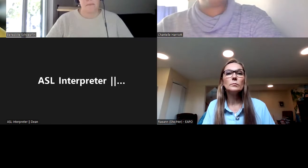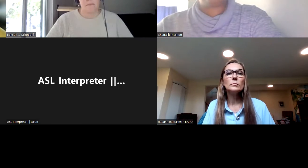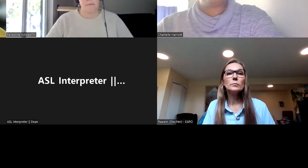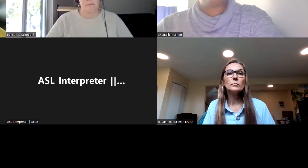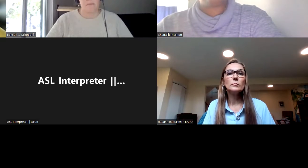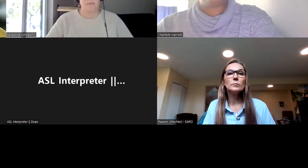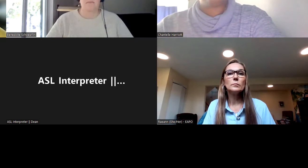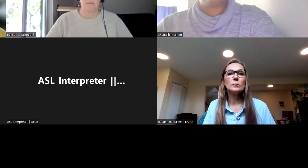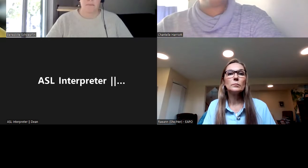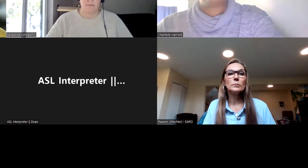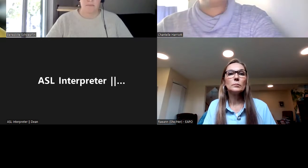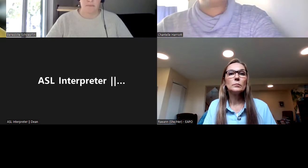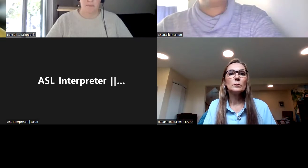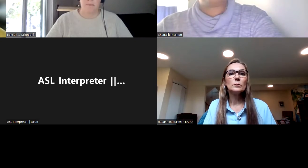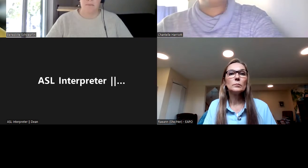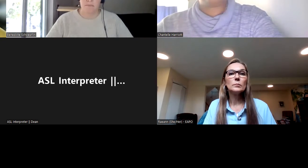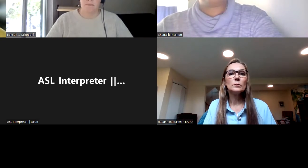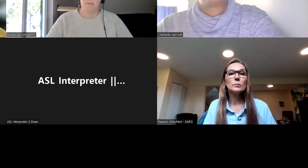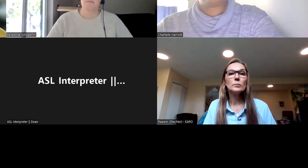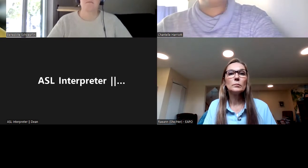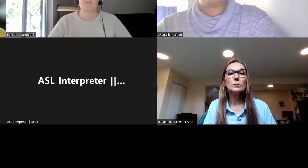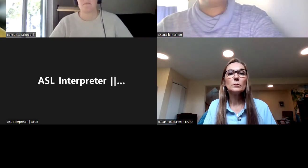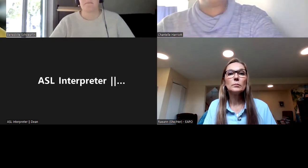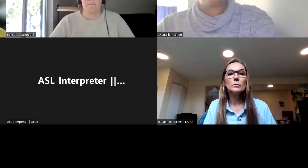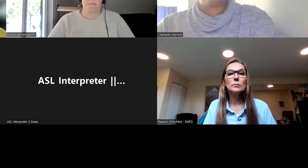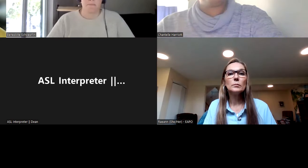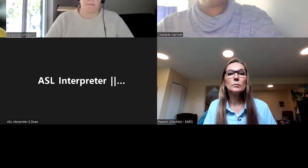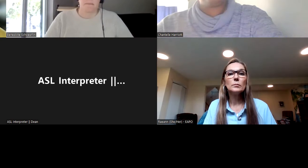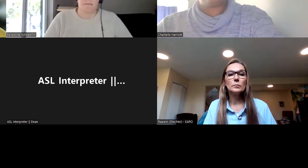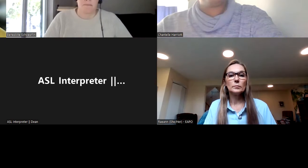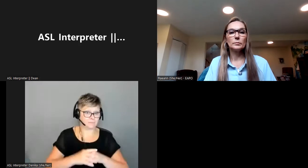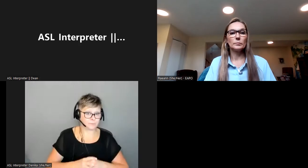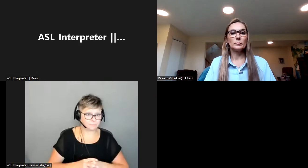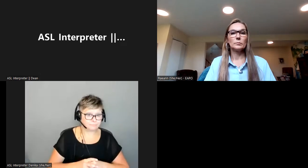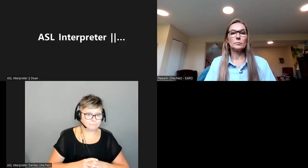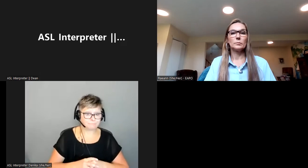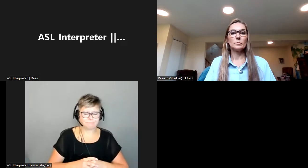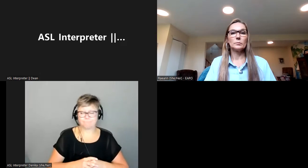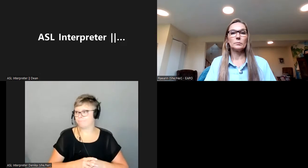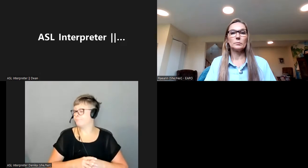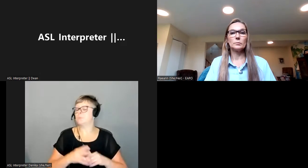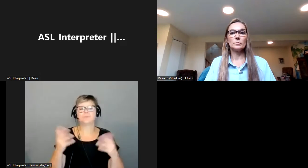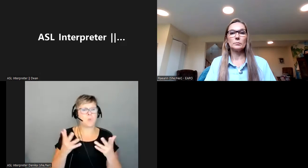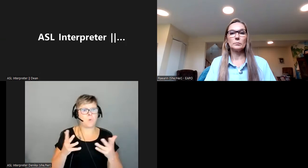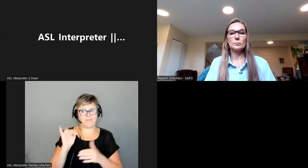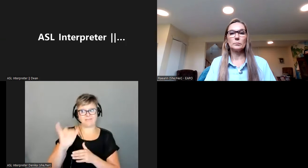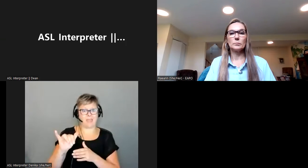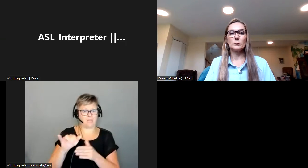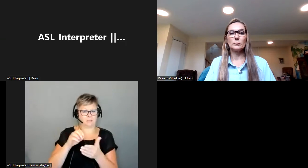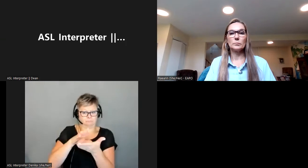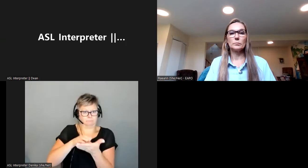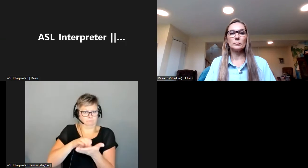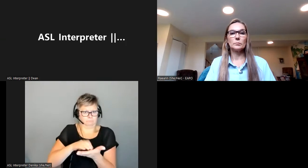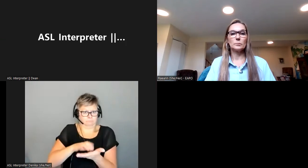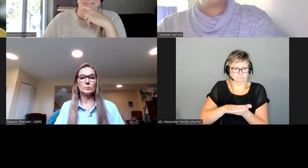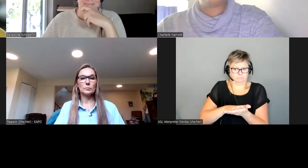participate if this does not happen. So it was marked down in the recorded items that this should